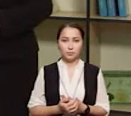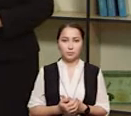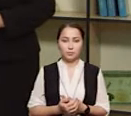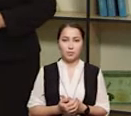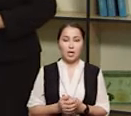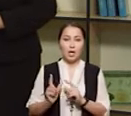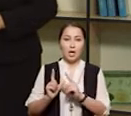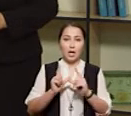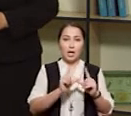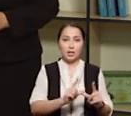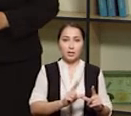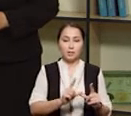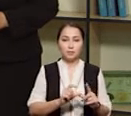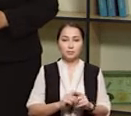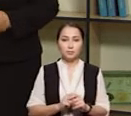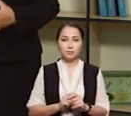Harakat